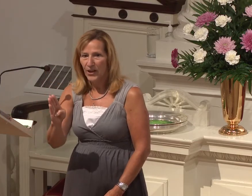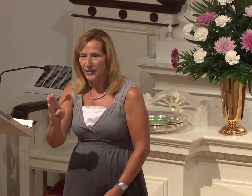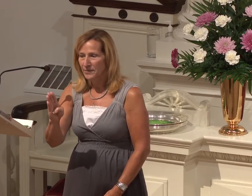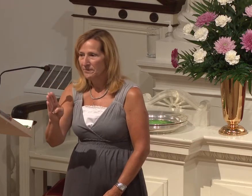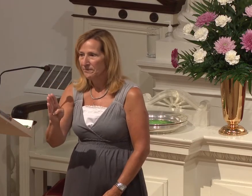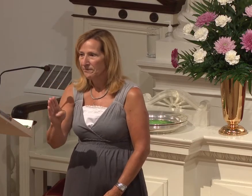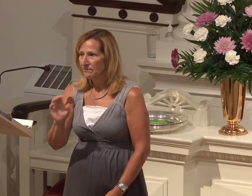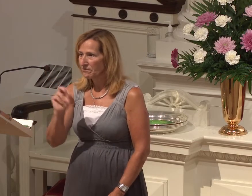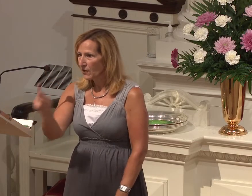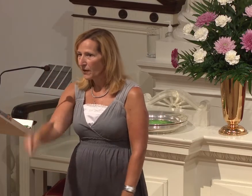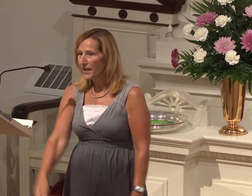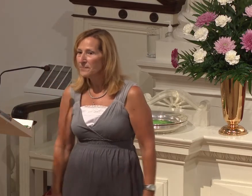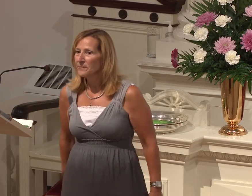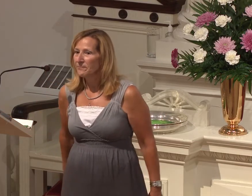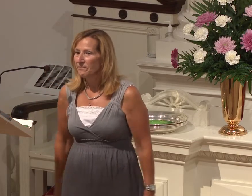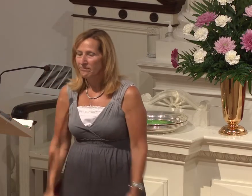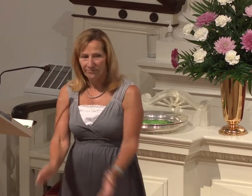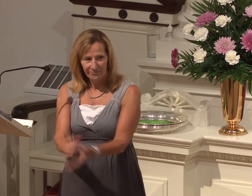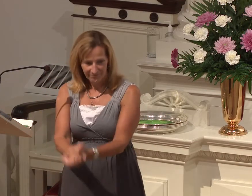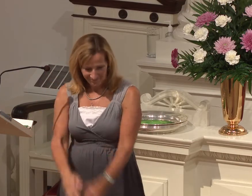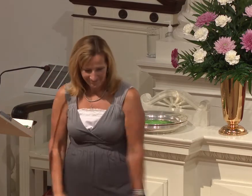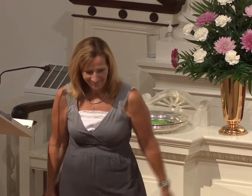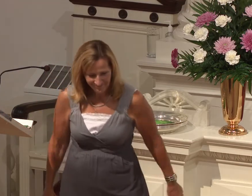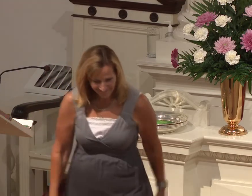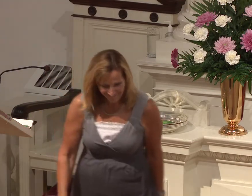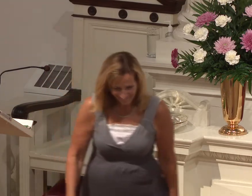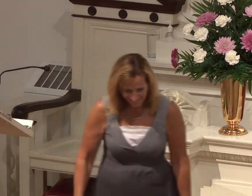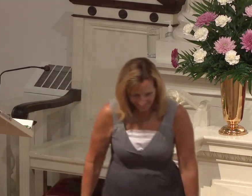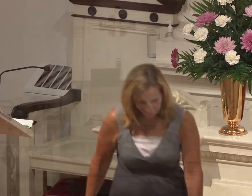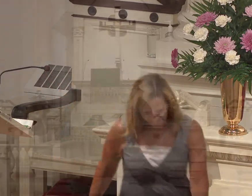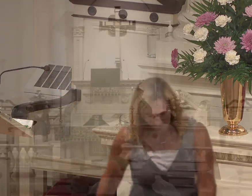to God. Okay?